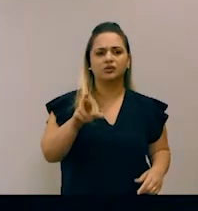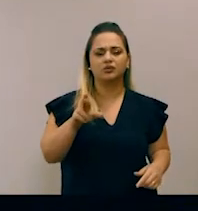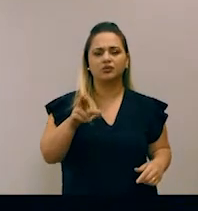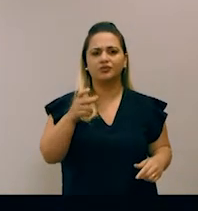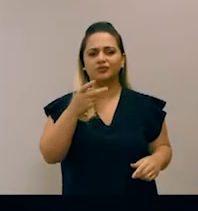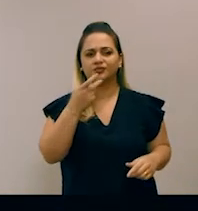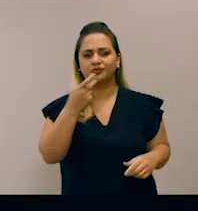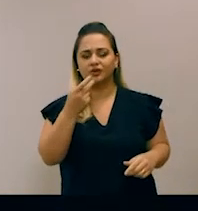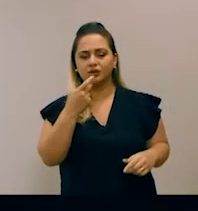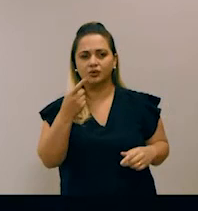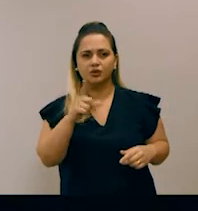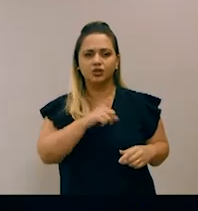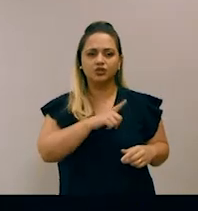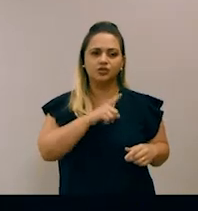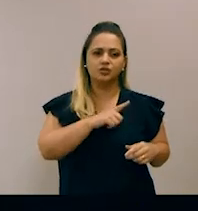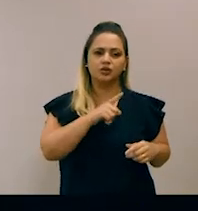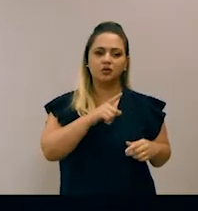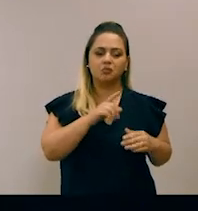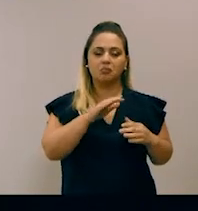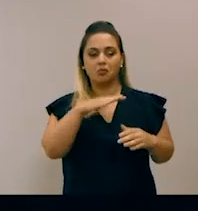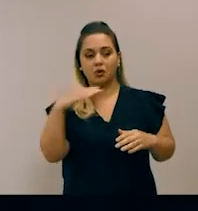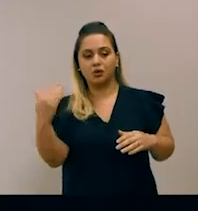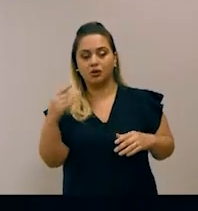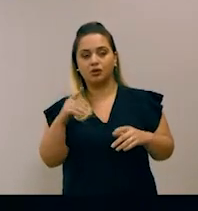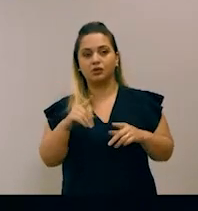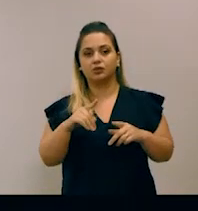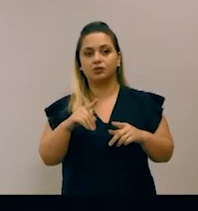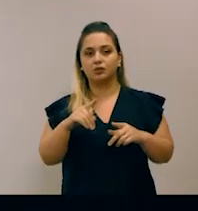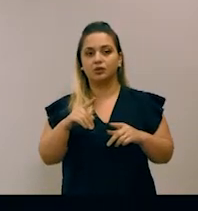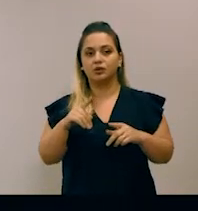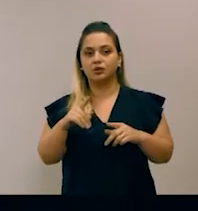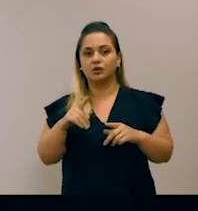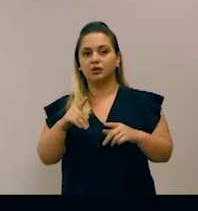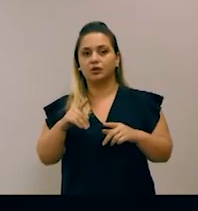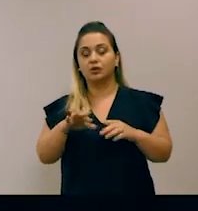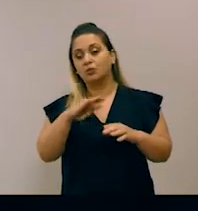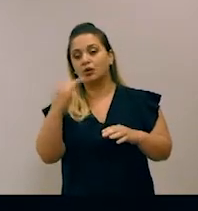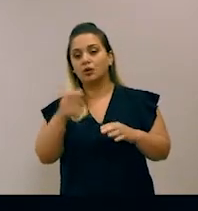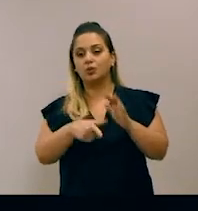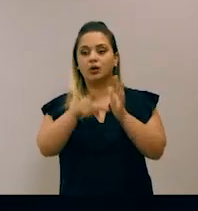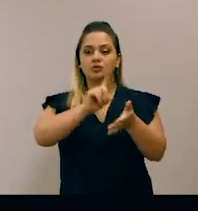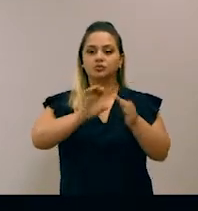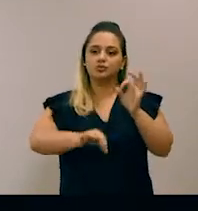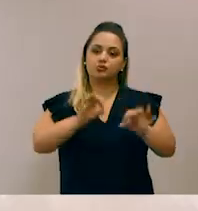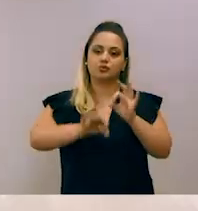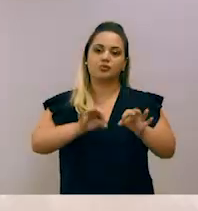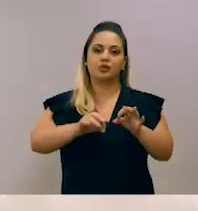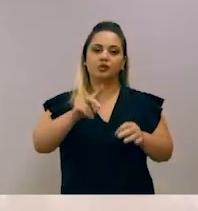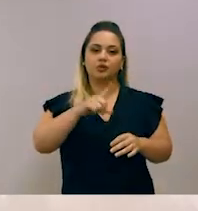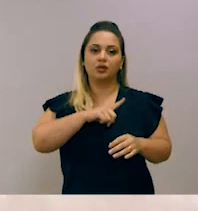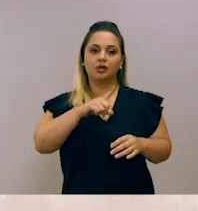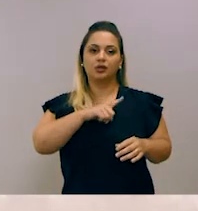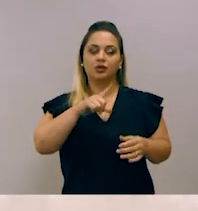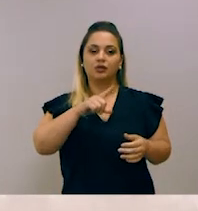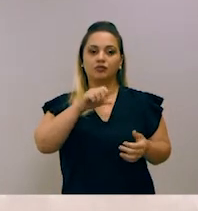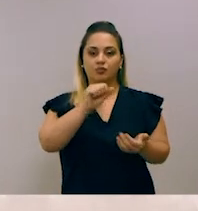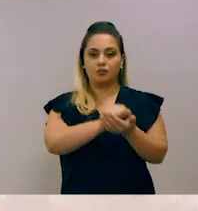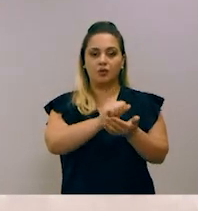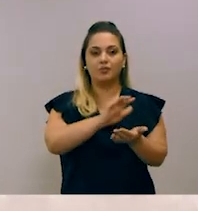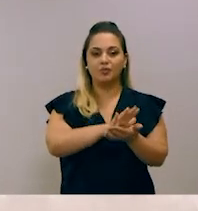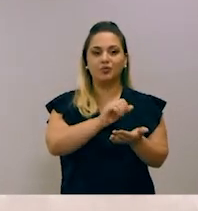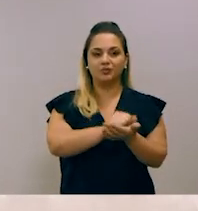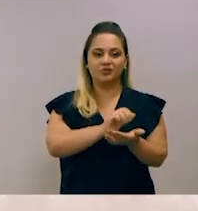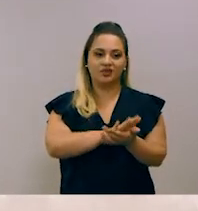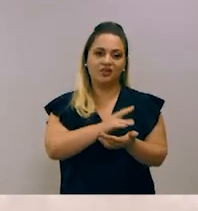Mr. So-and-so had passed away before the trial, and he had received a fine,